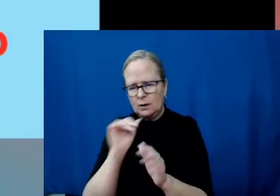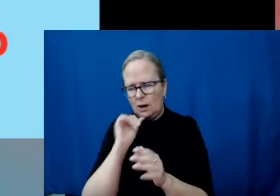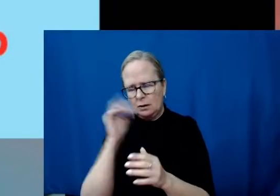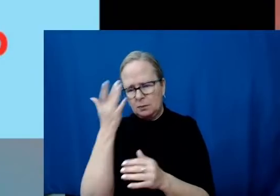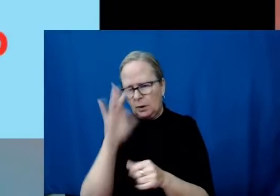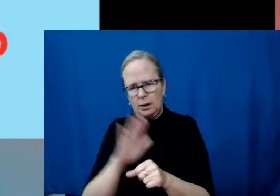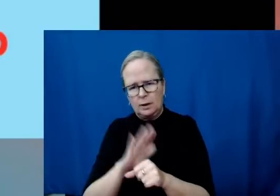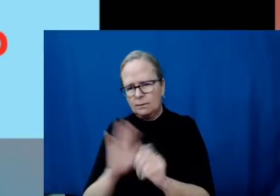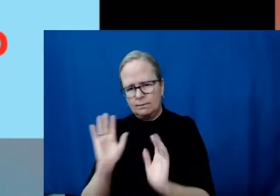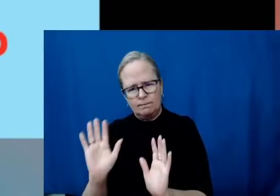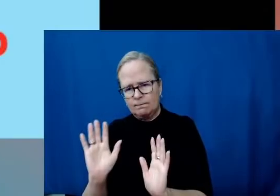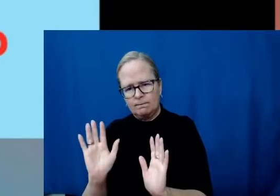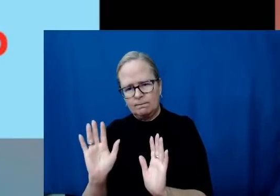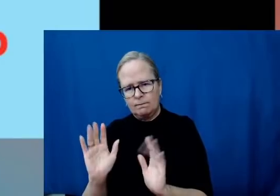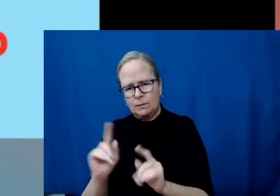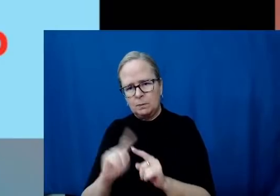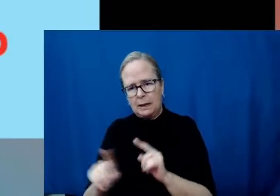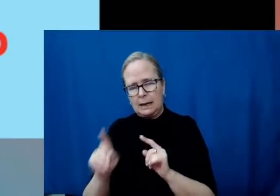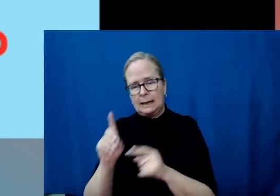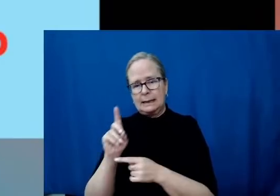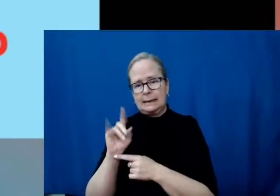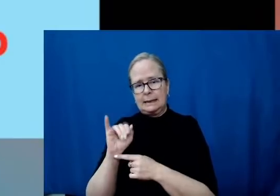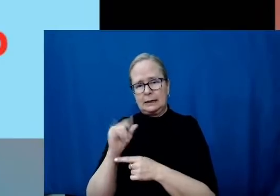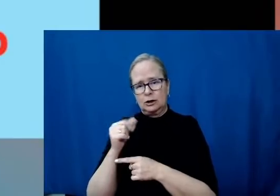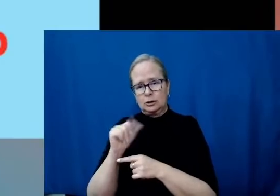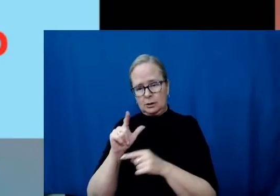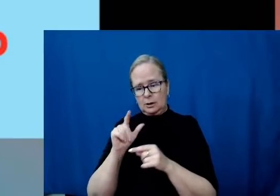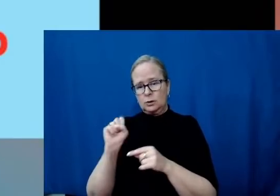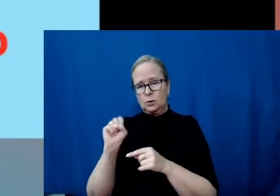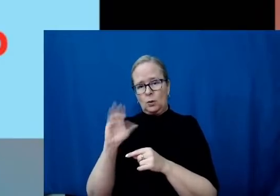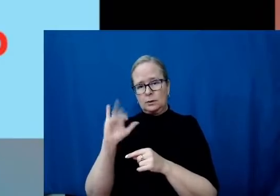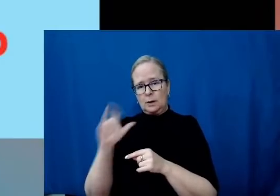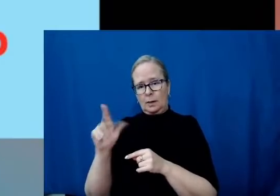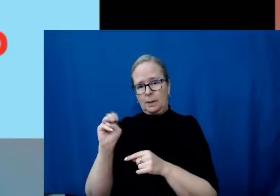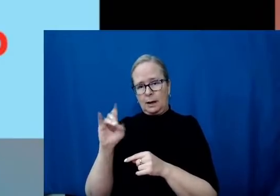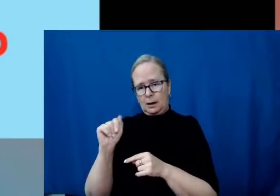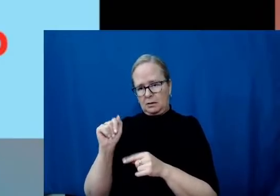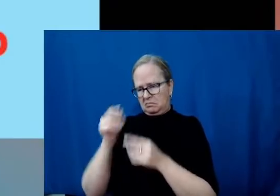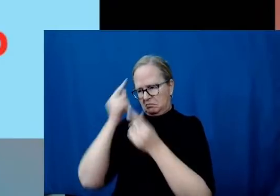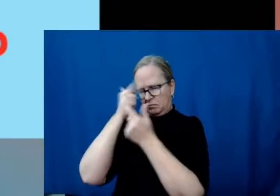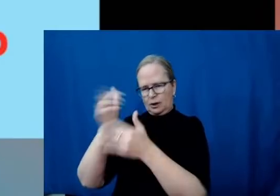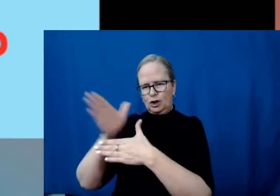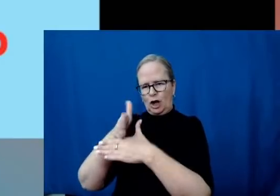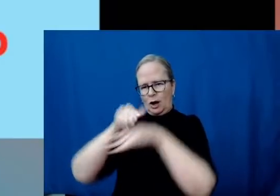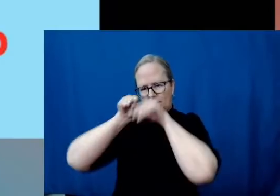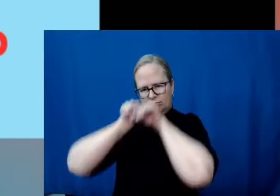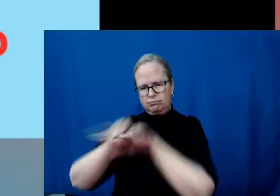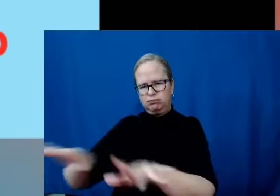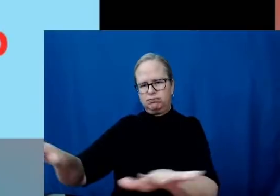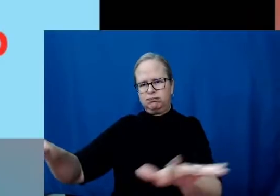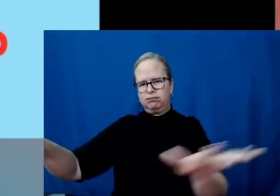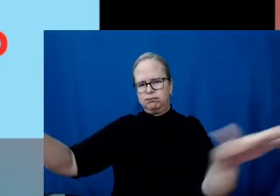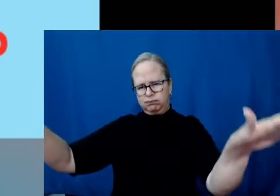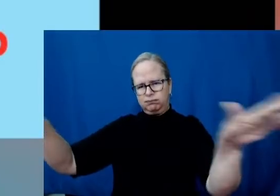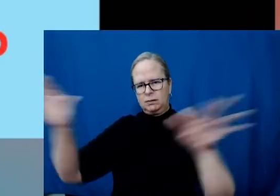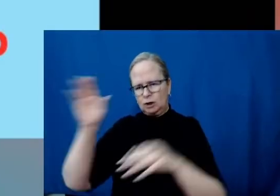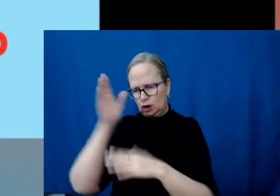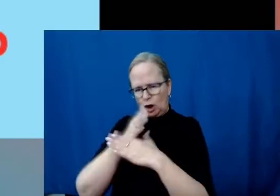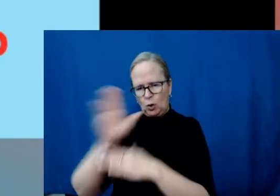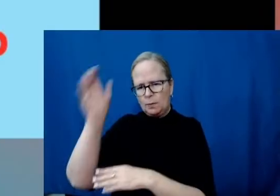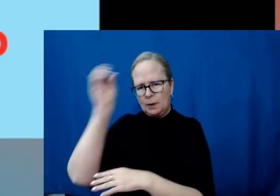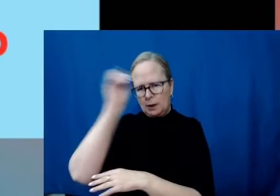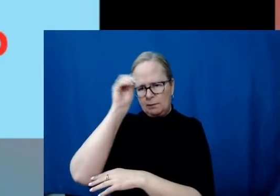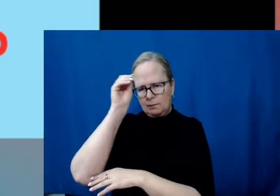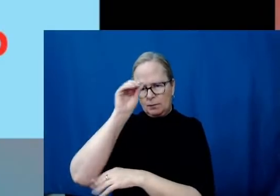But digitally, we still can take steps to be heard before more irreparable damage is done. So if you are